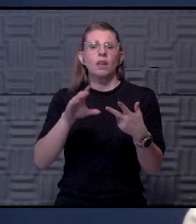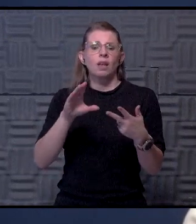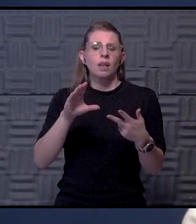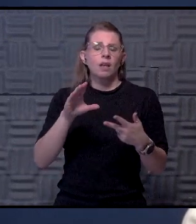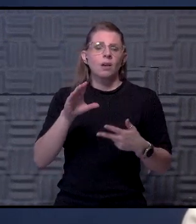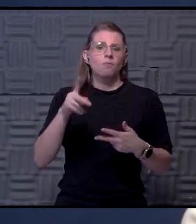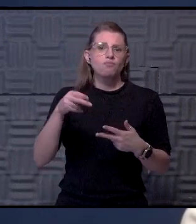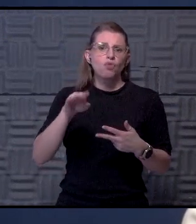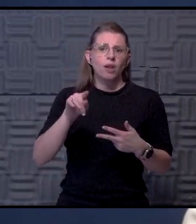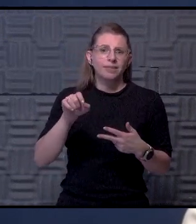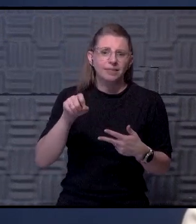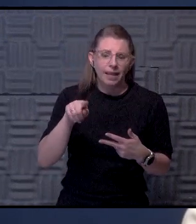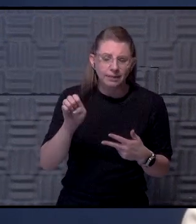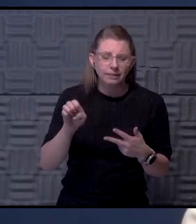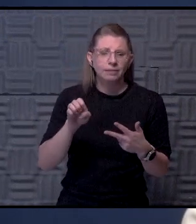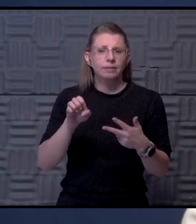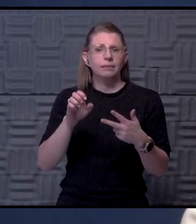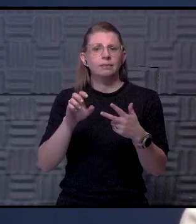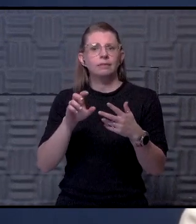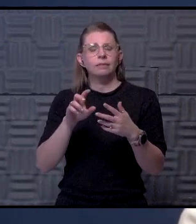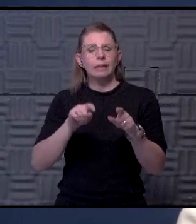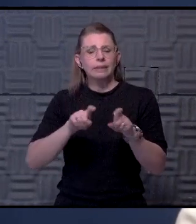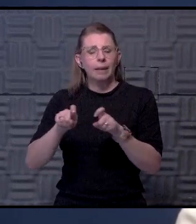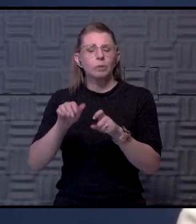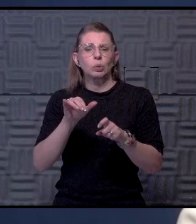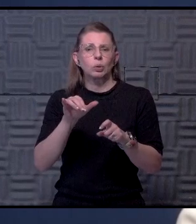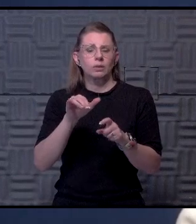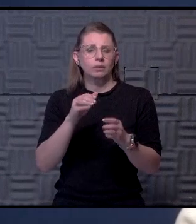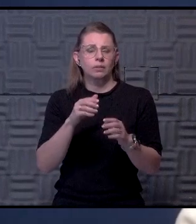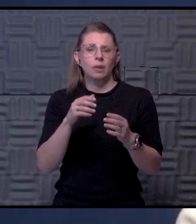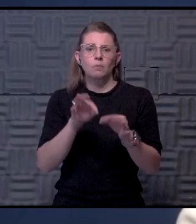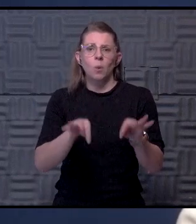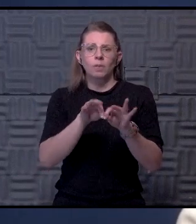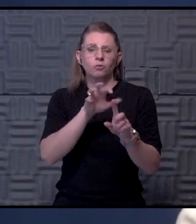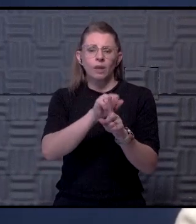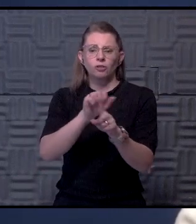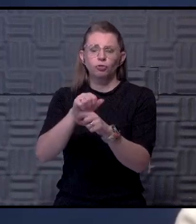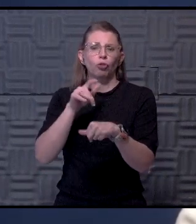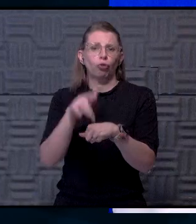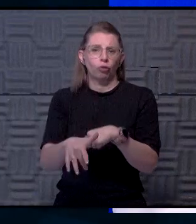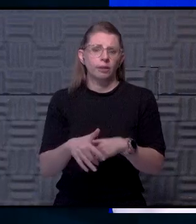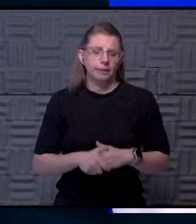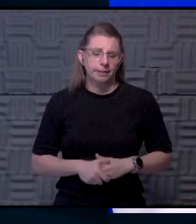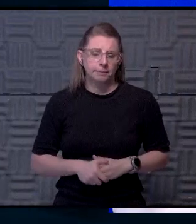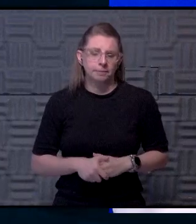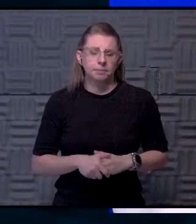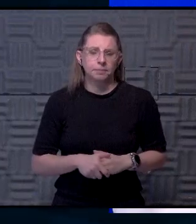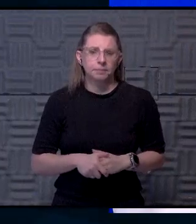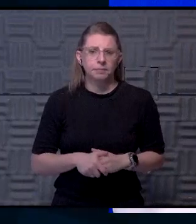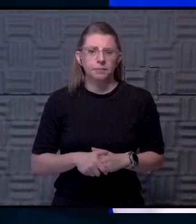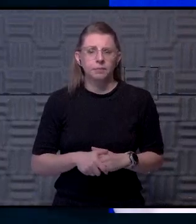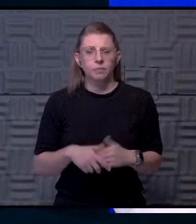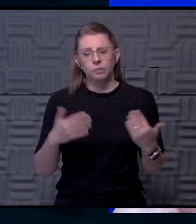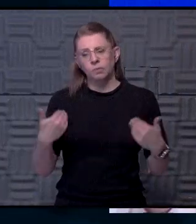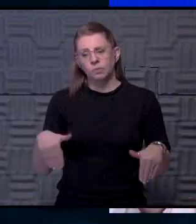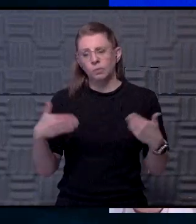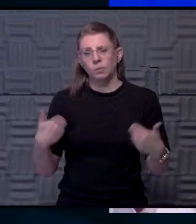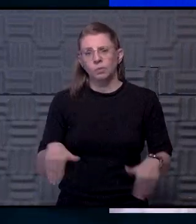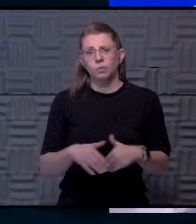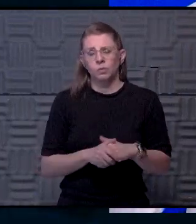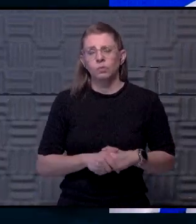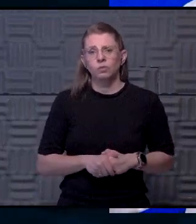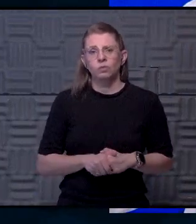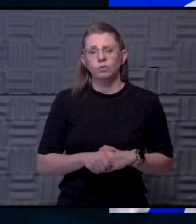cancer screening exams, because they're so important to catch those diseases very early. Yeah, boy, is that just